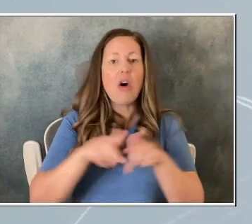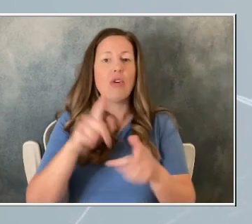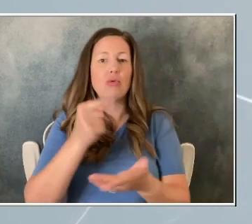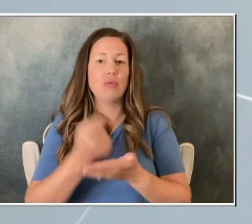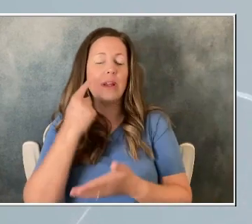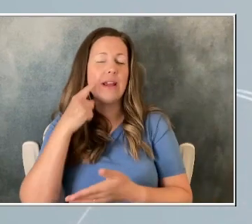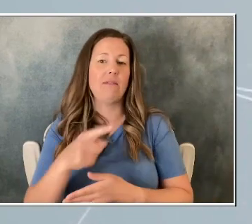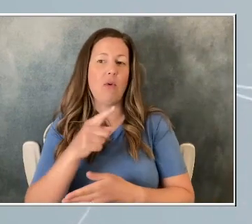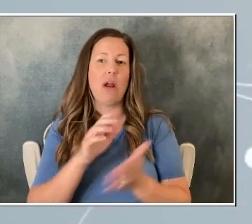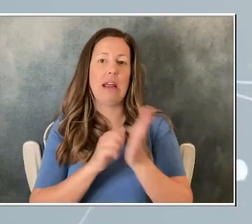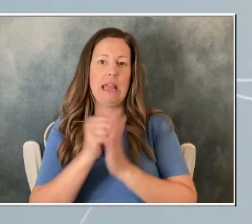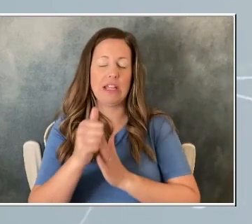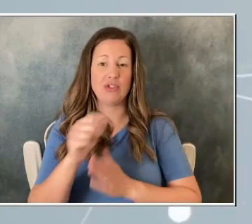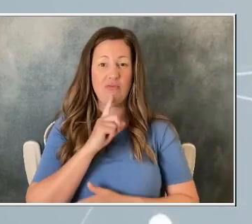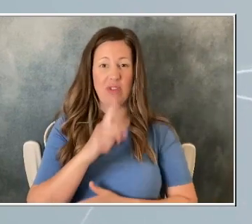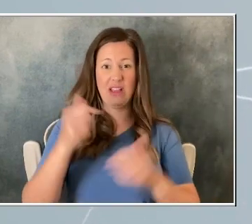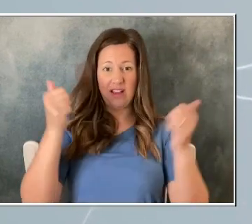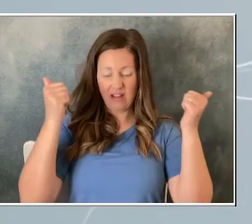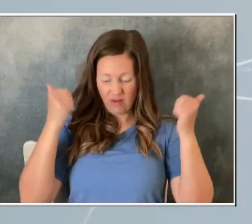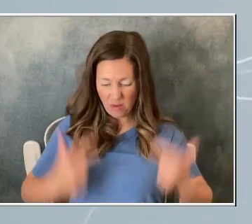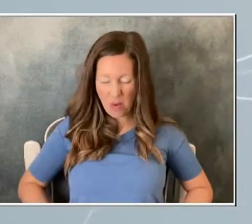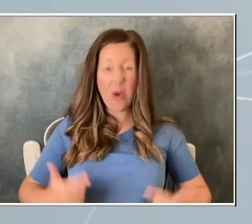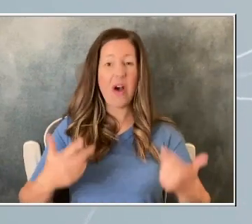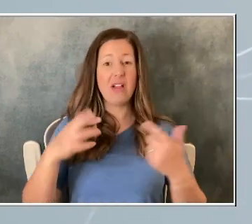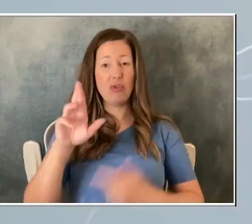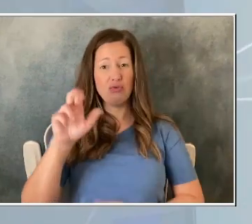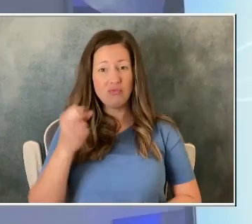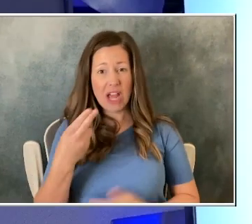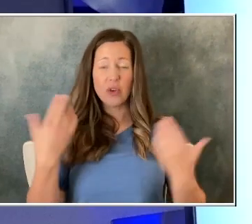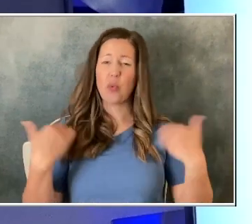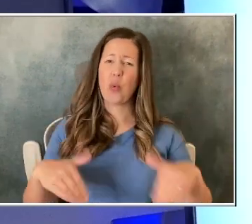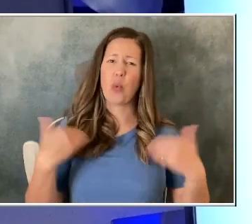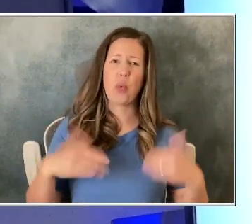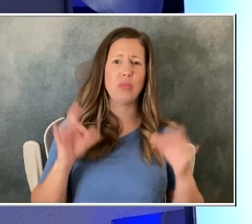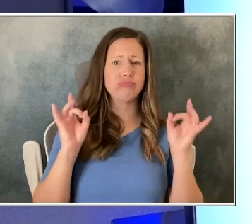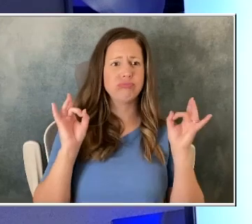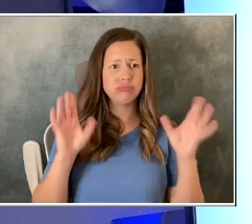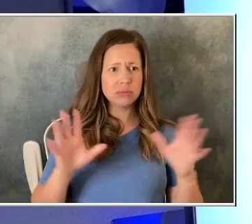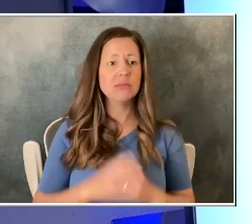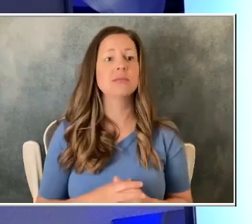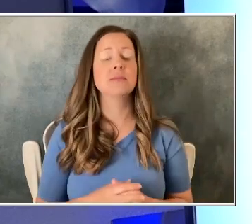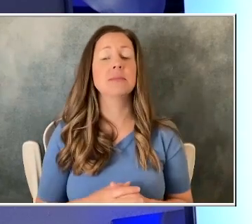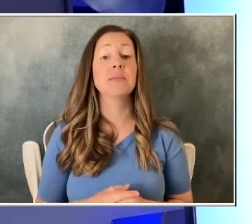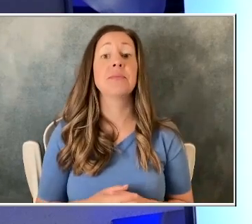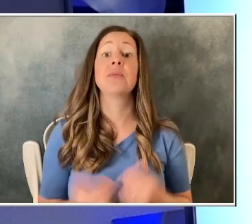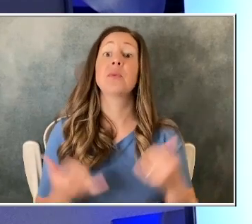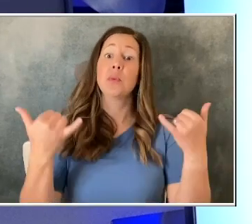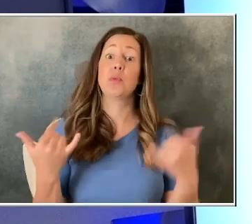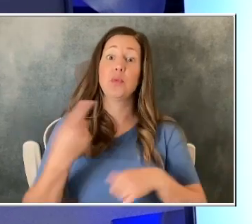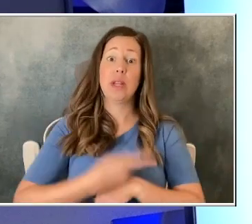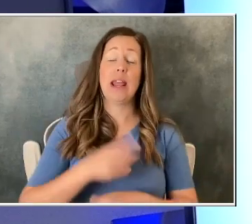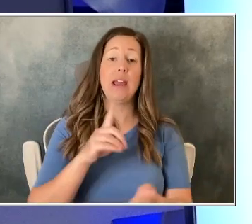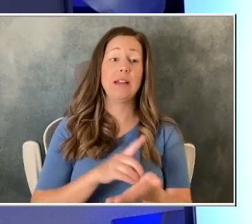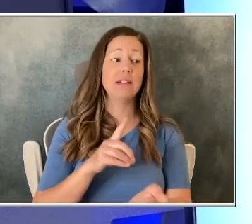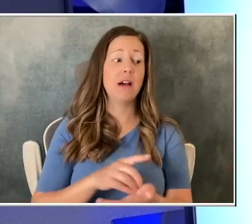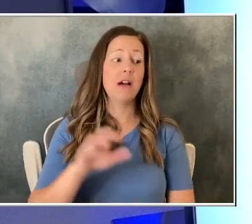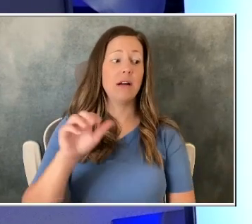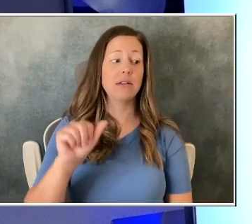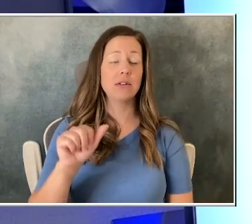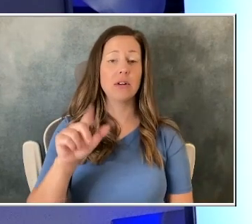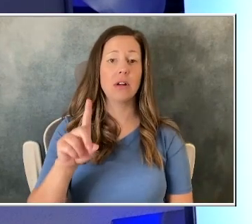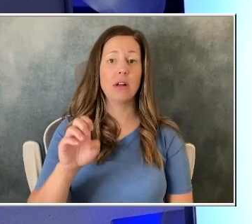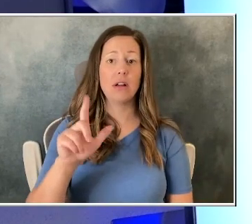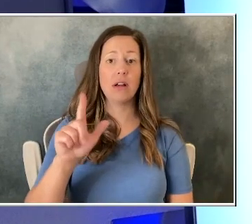skin rash. I can't imagine a full body rash and how miserable that can be. Here in the studio with us is Dr. Adela